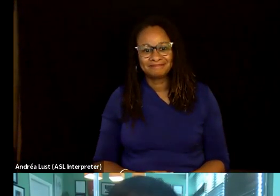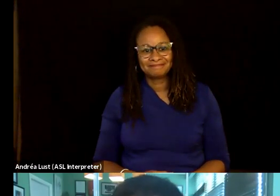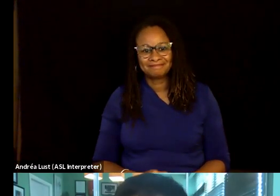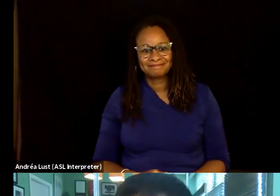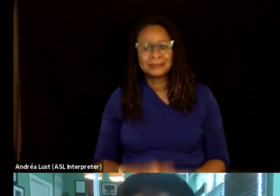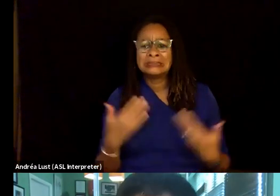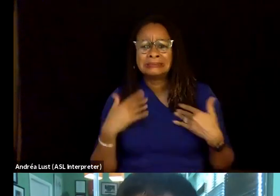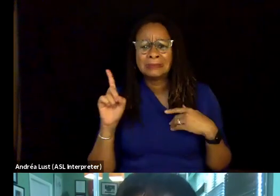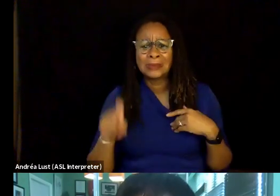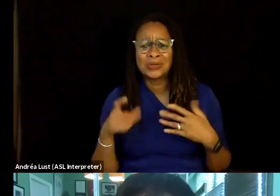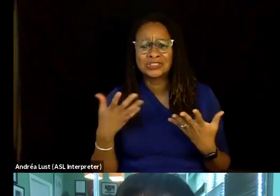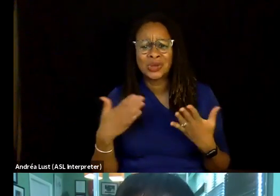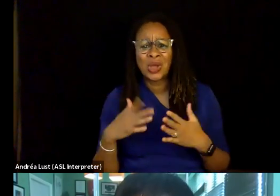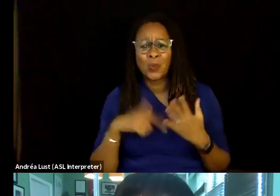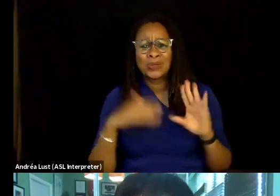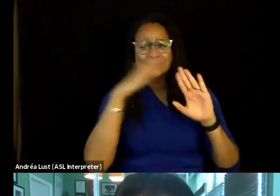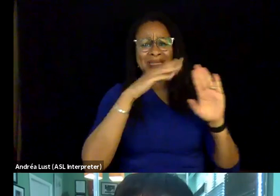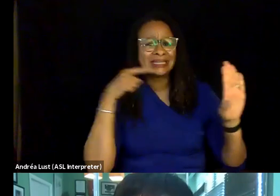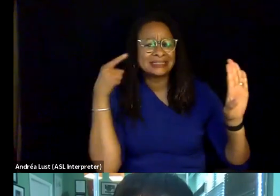The question was,